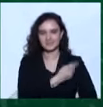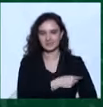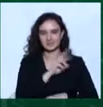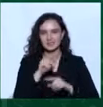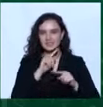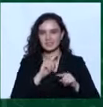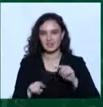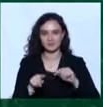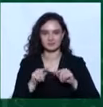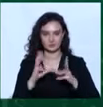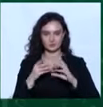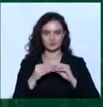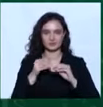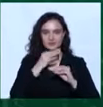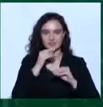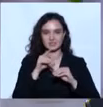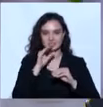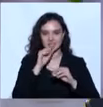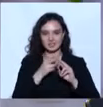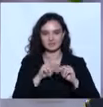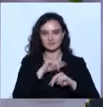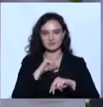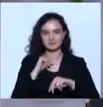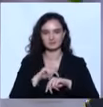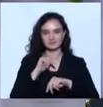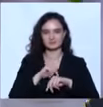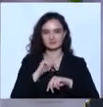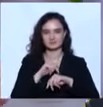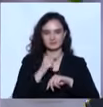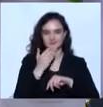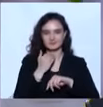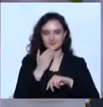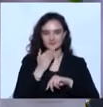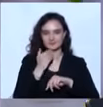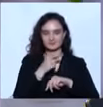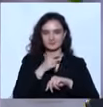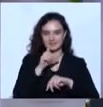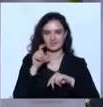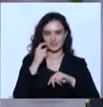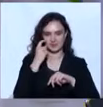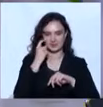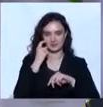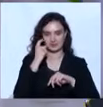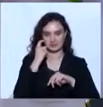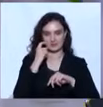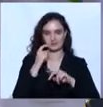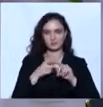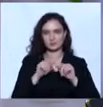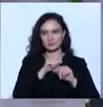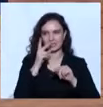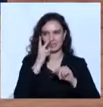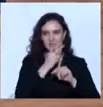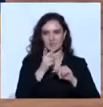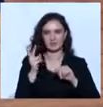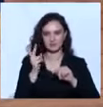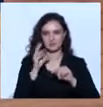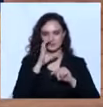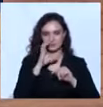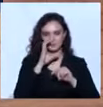faster than dogs. This makes him an uneasy fit with the humans because they can see that he's part